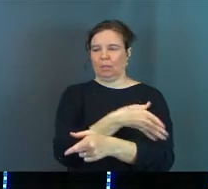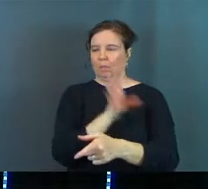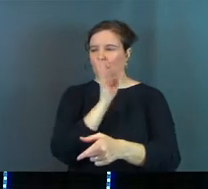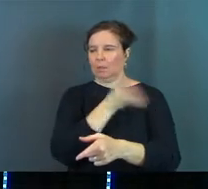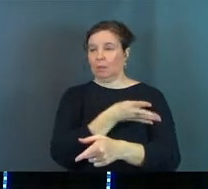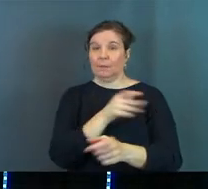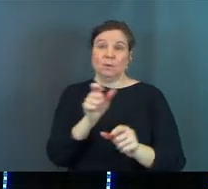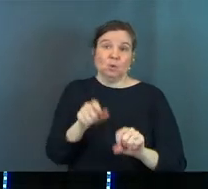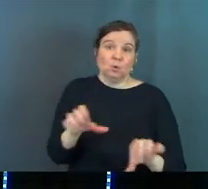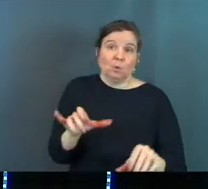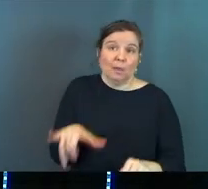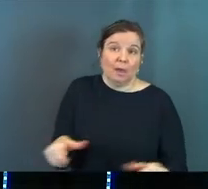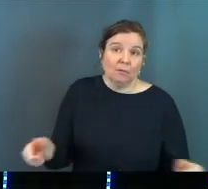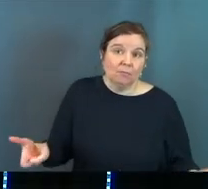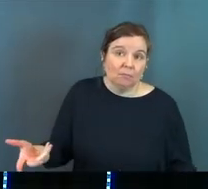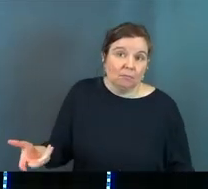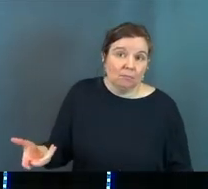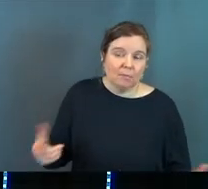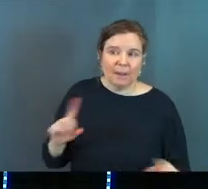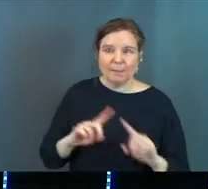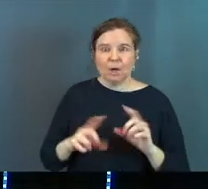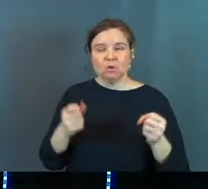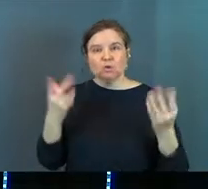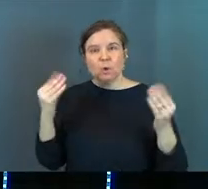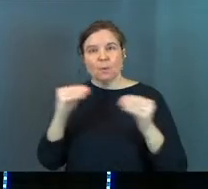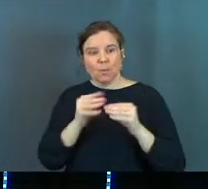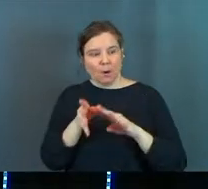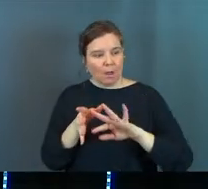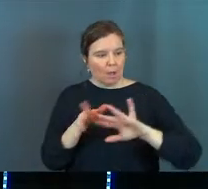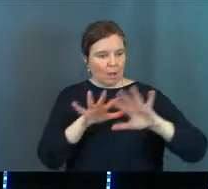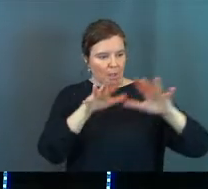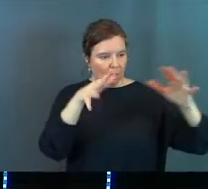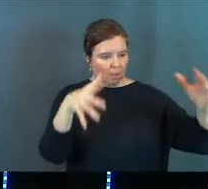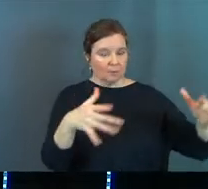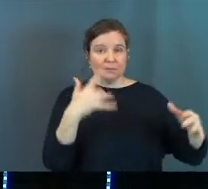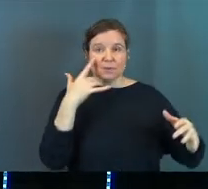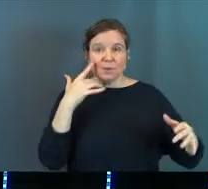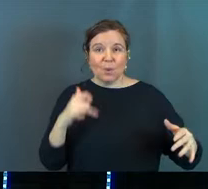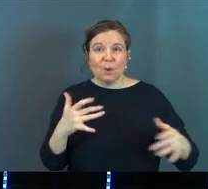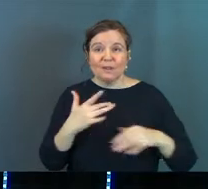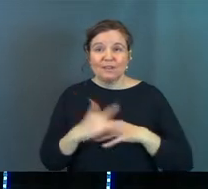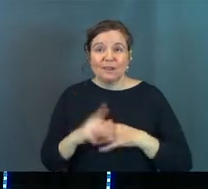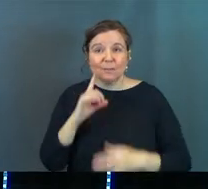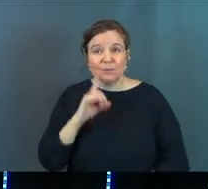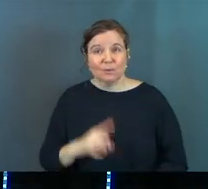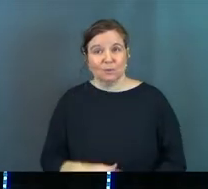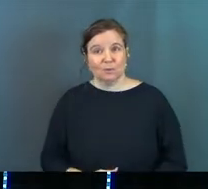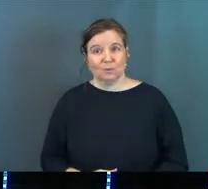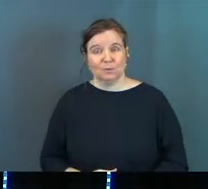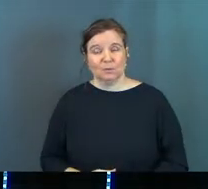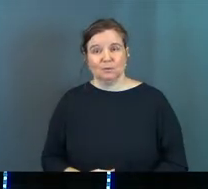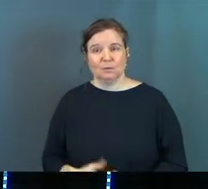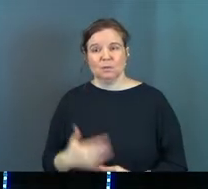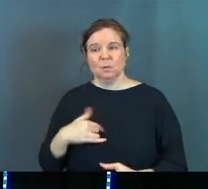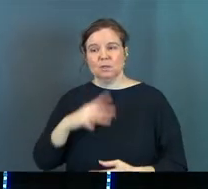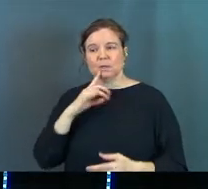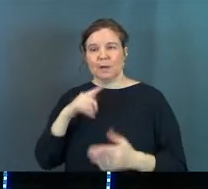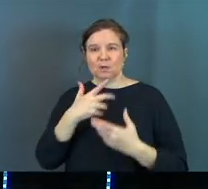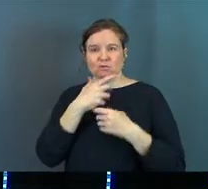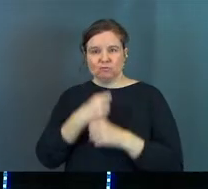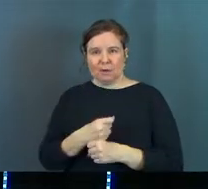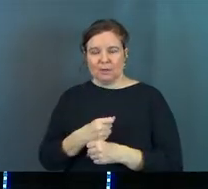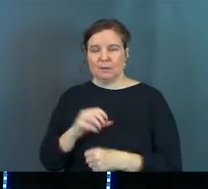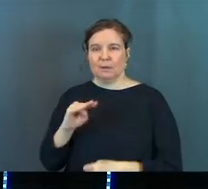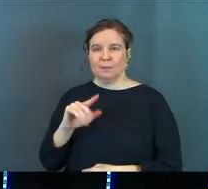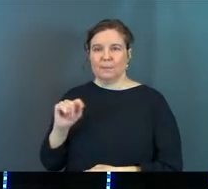I mean, you can do that. But there's just so much more gold available to you. So we're going to talk about how you can trust it.